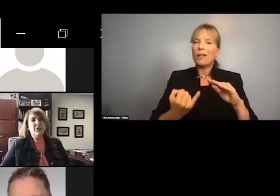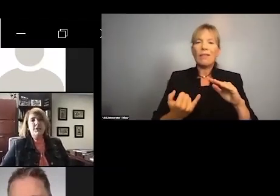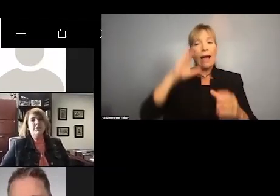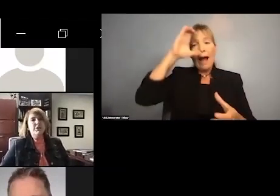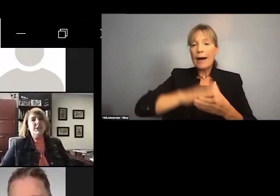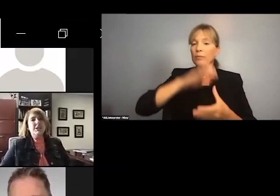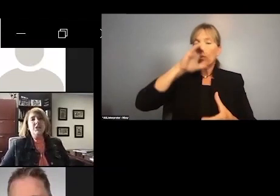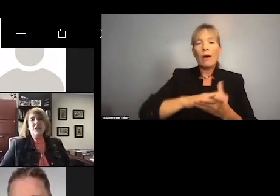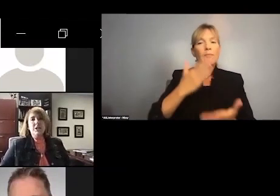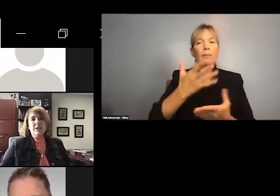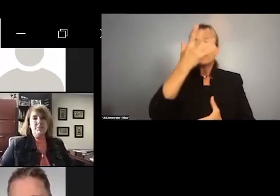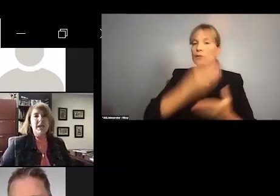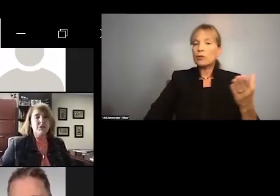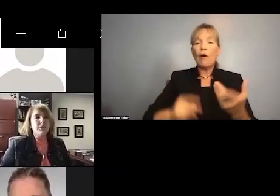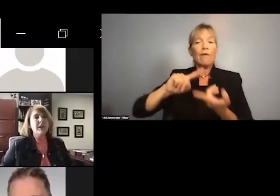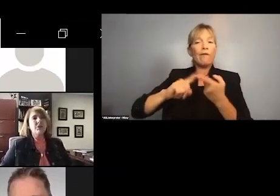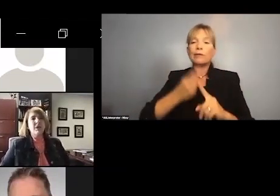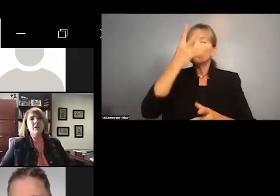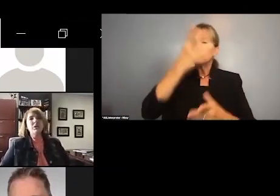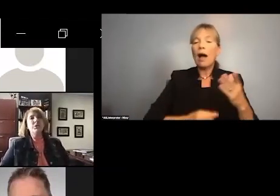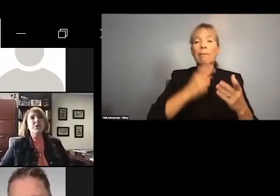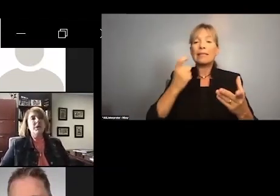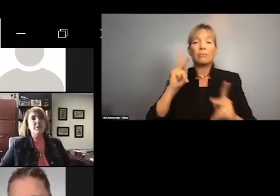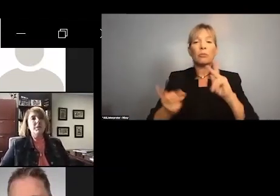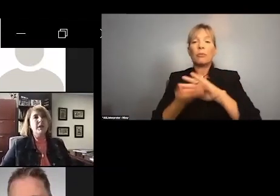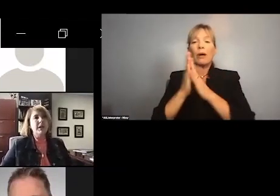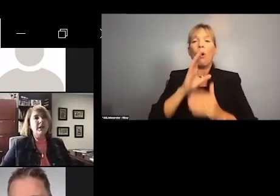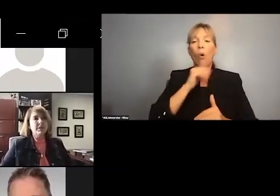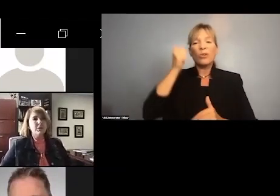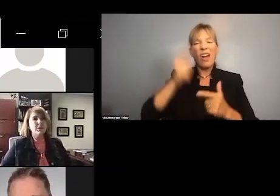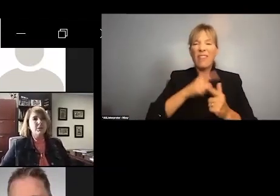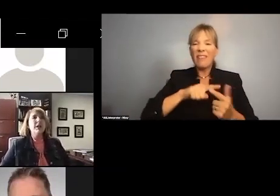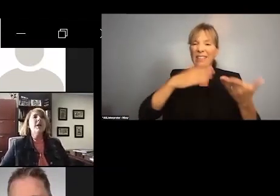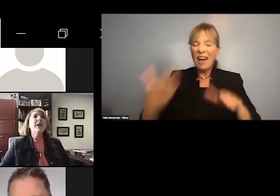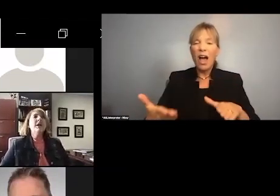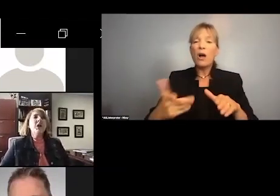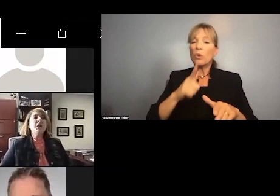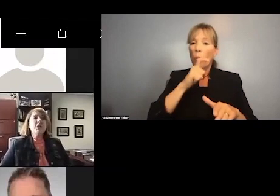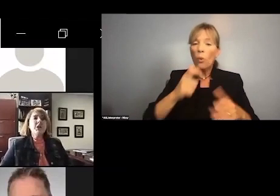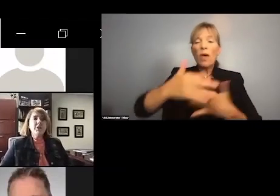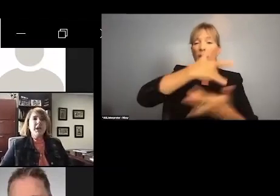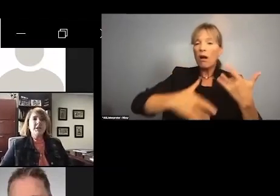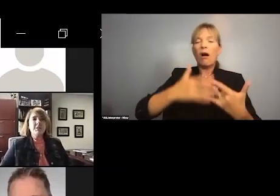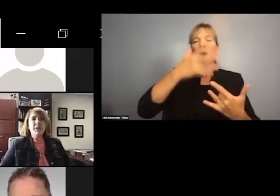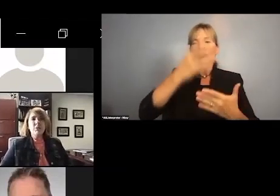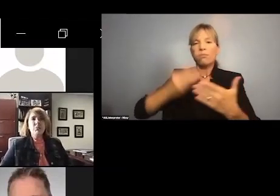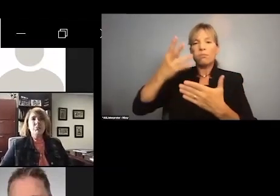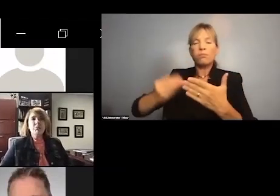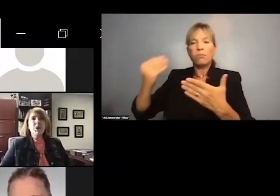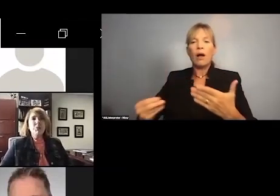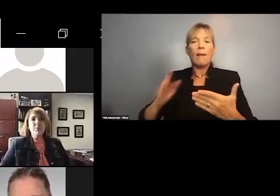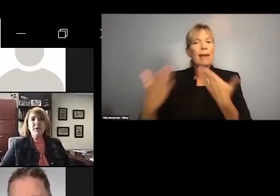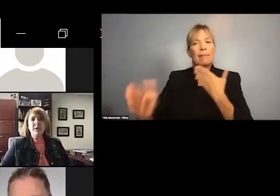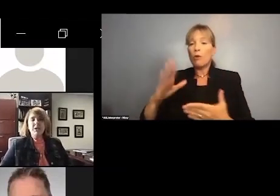and friends. So their friends age and pass away, and so they lose a number of contacts in the community. Change in health status